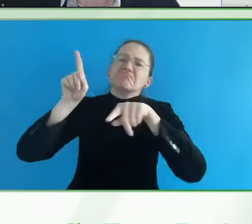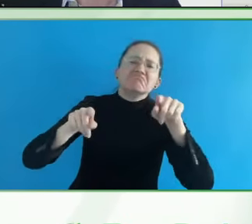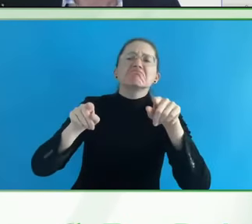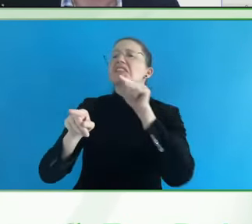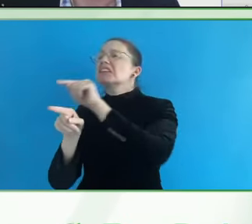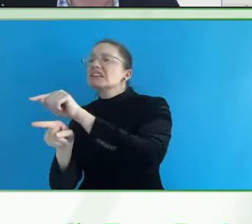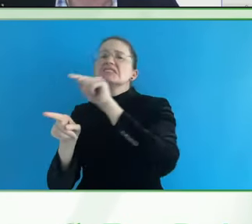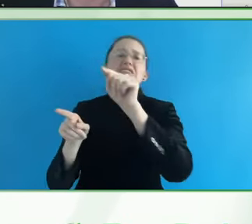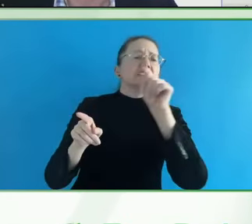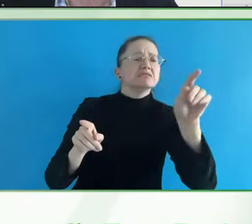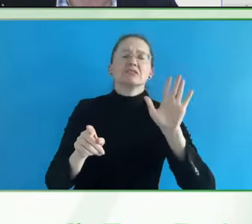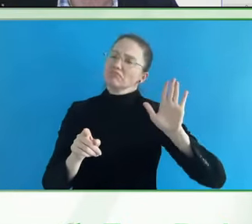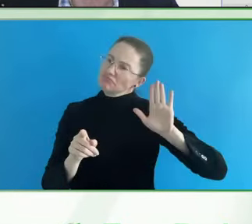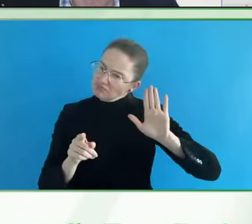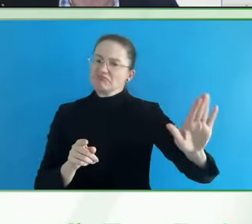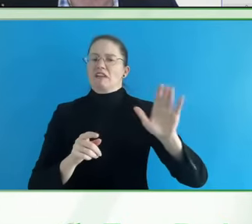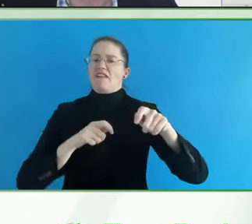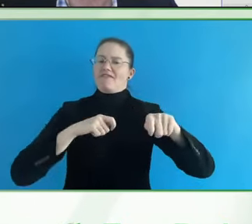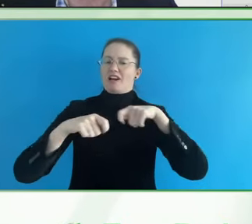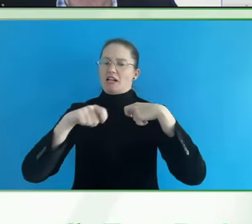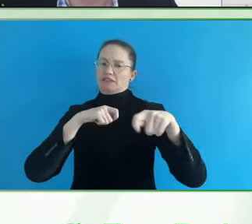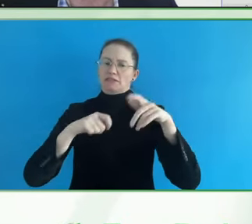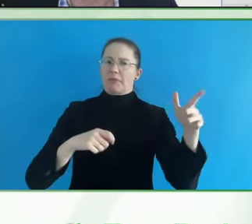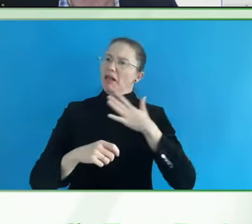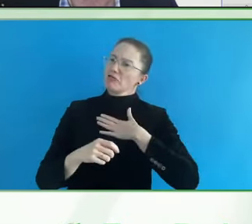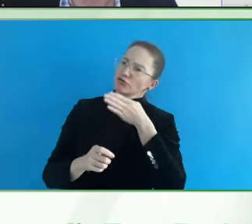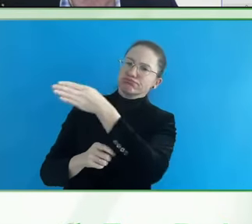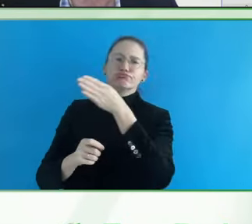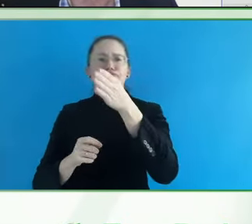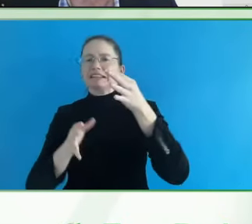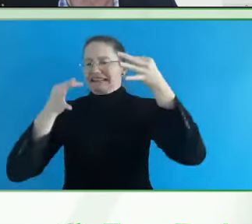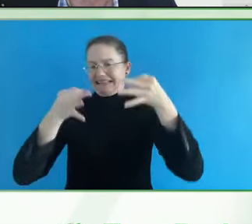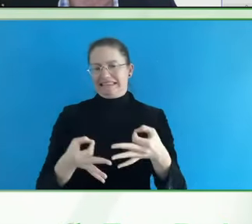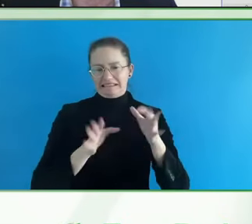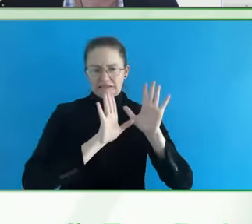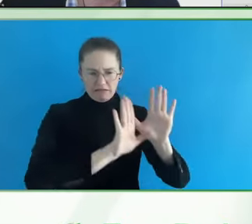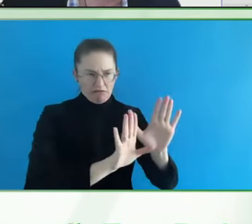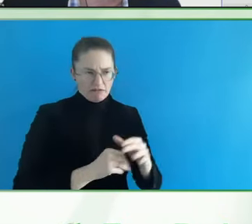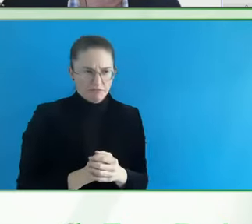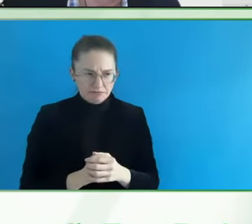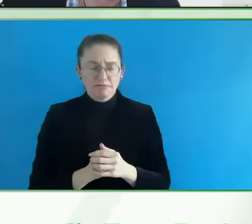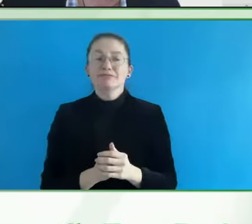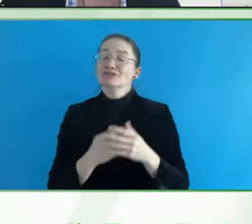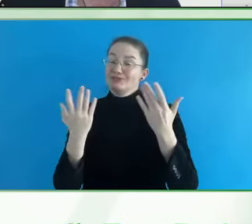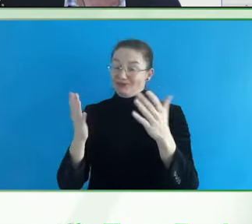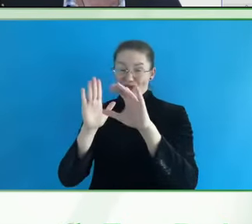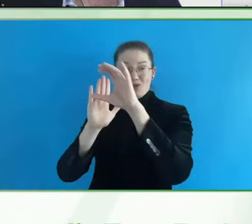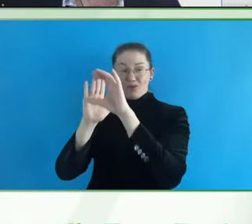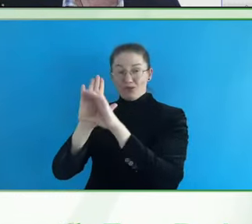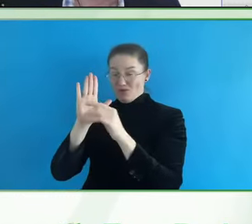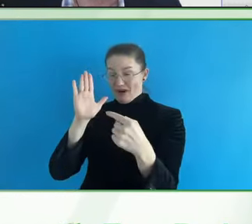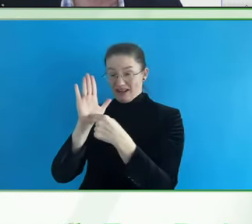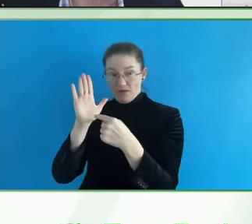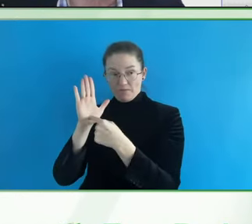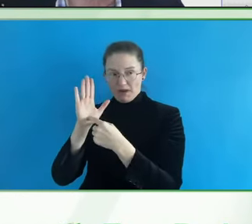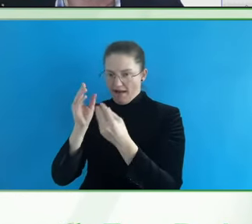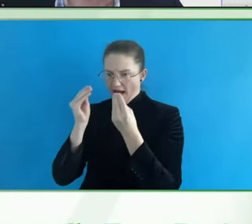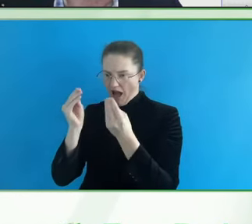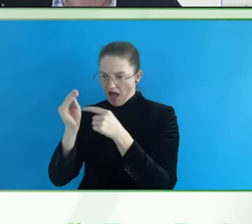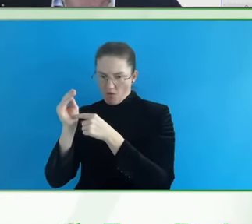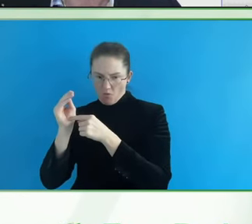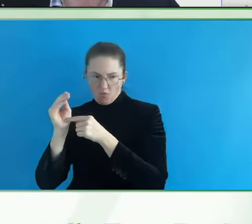And how does the new curriculum affect these opportunities? Well,